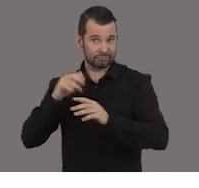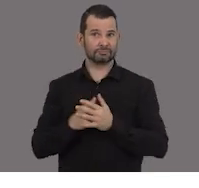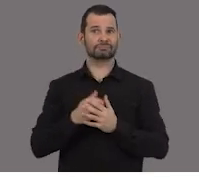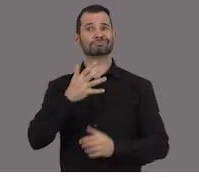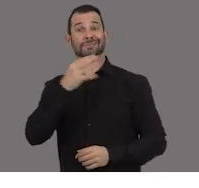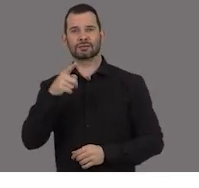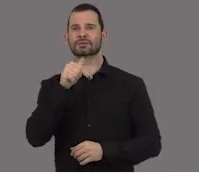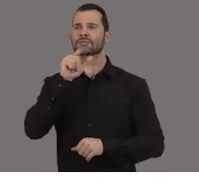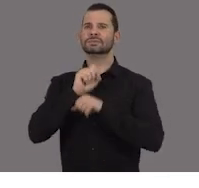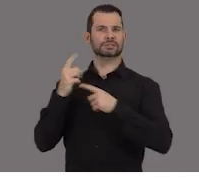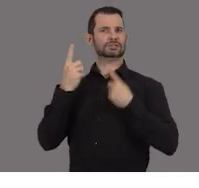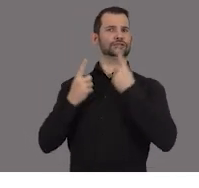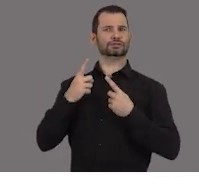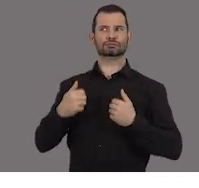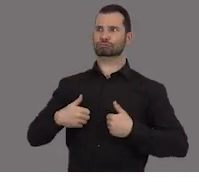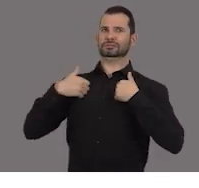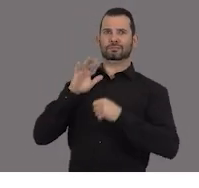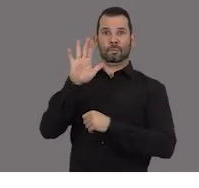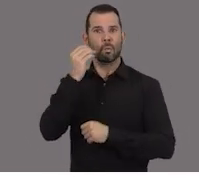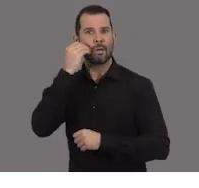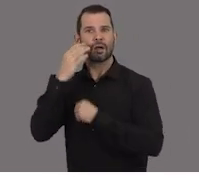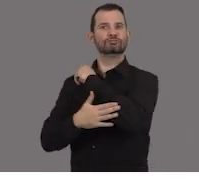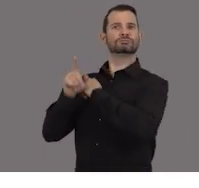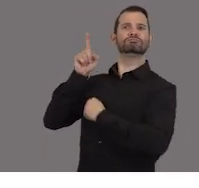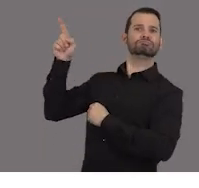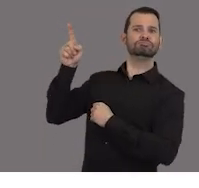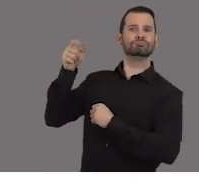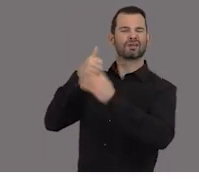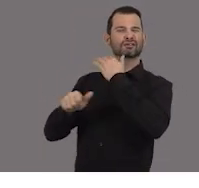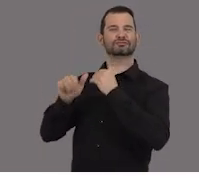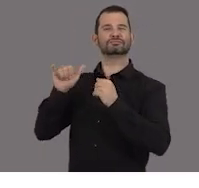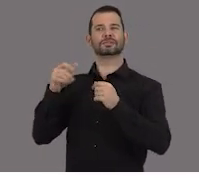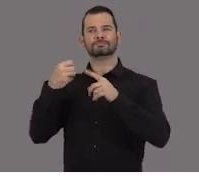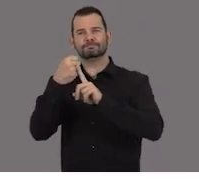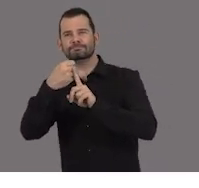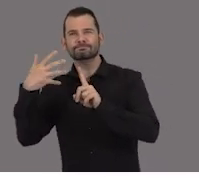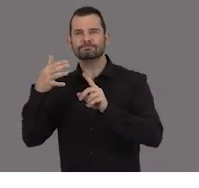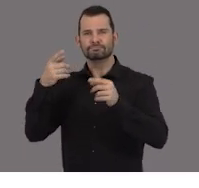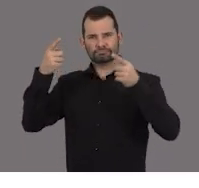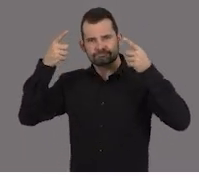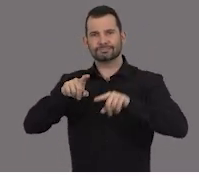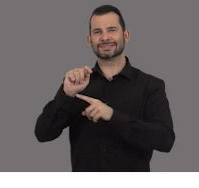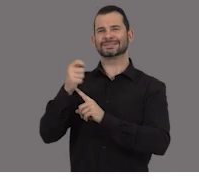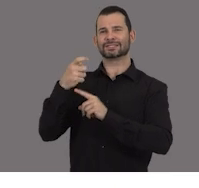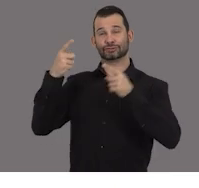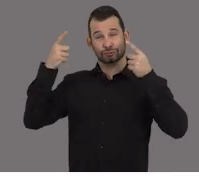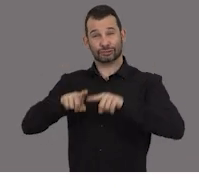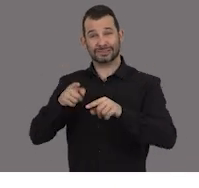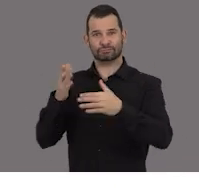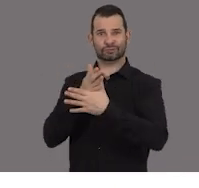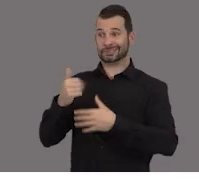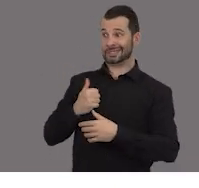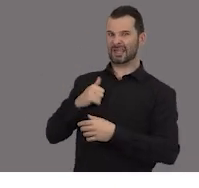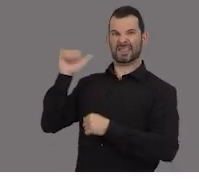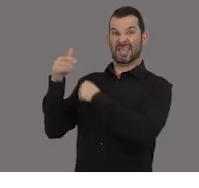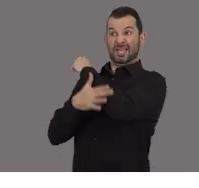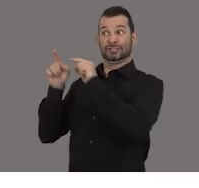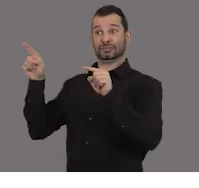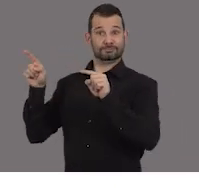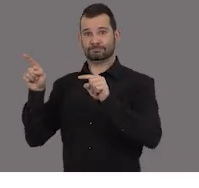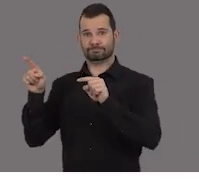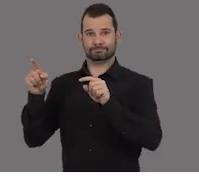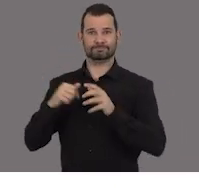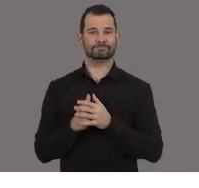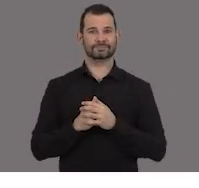year, and you are not considered a resident of your home country under the terms of a tax